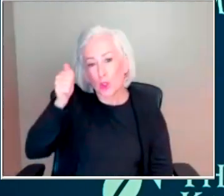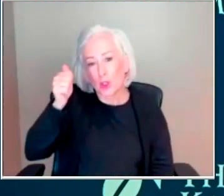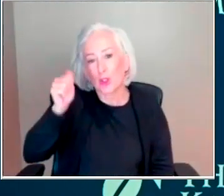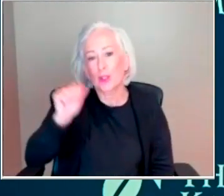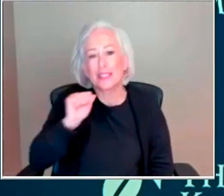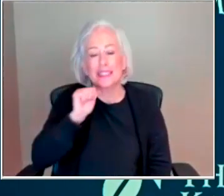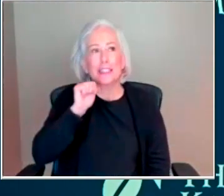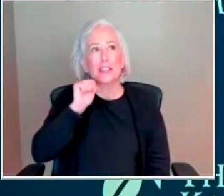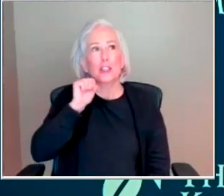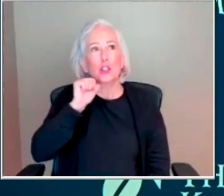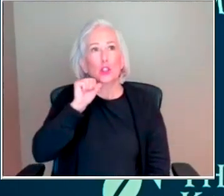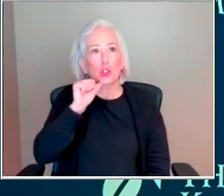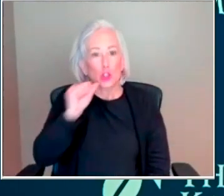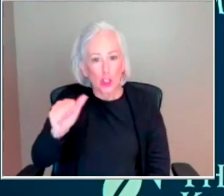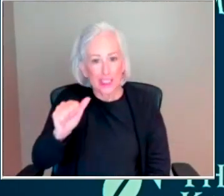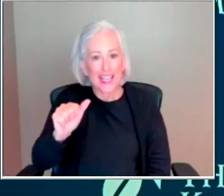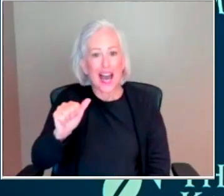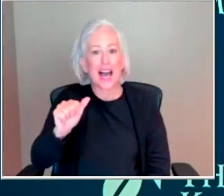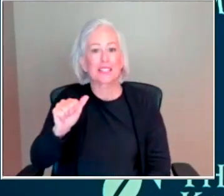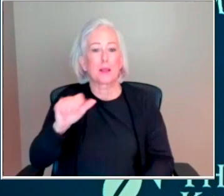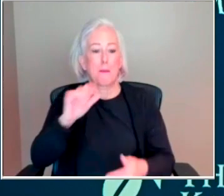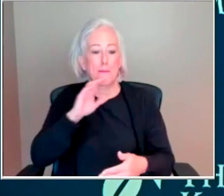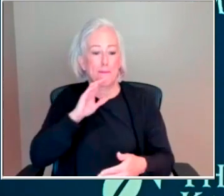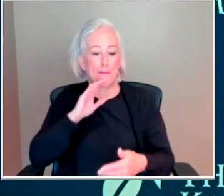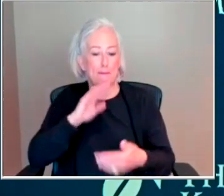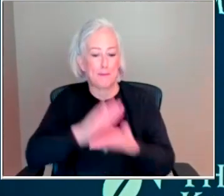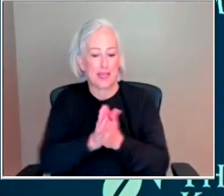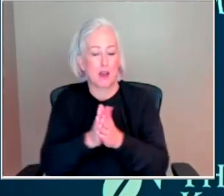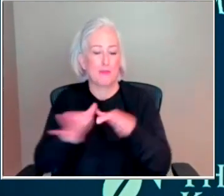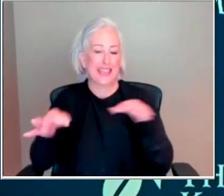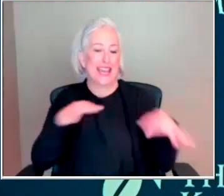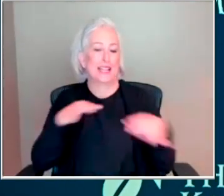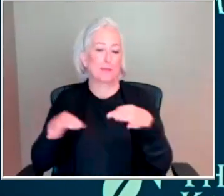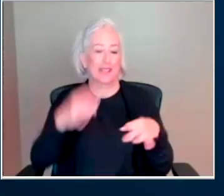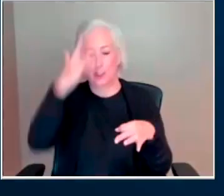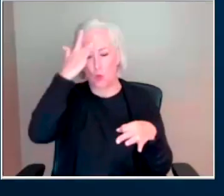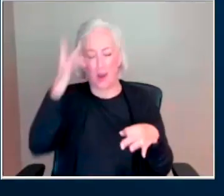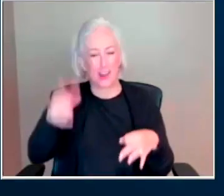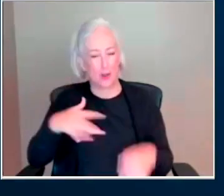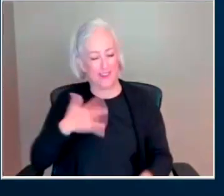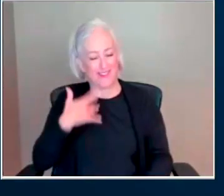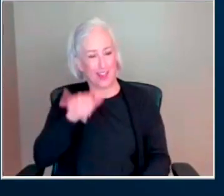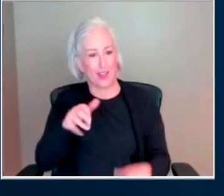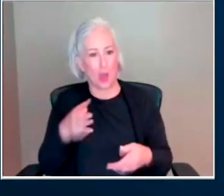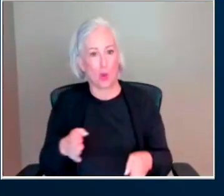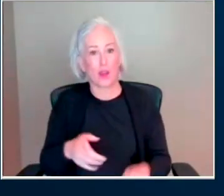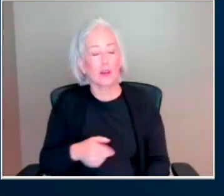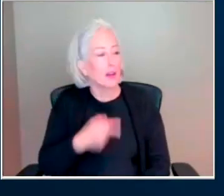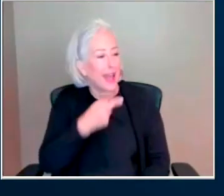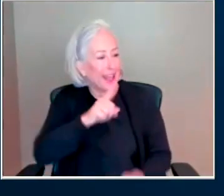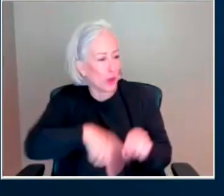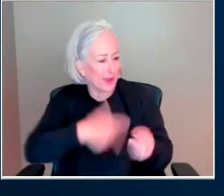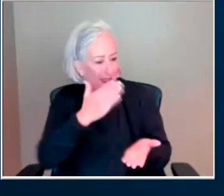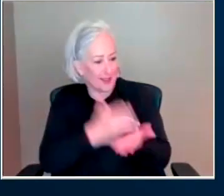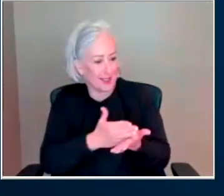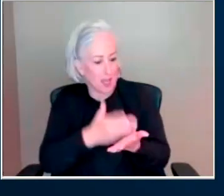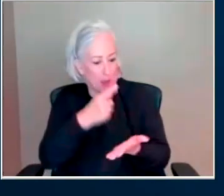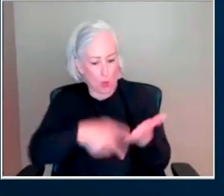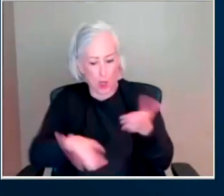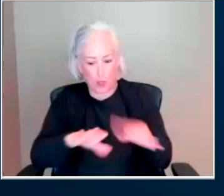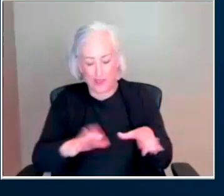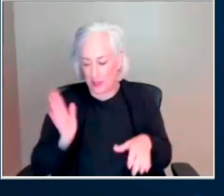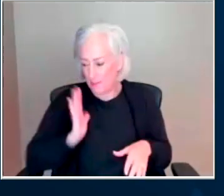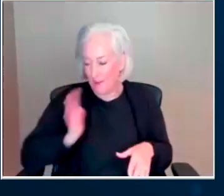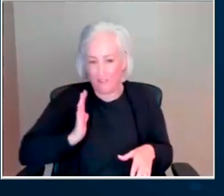should not be the explanation for why people are having increased symptoms. And stopping doing the things that you've always done is how some people miss